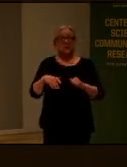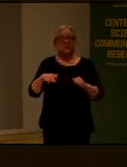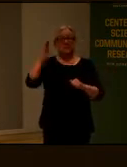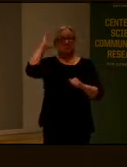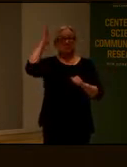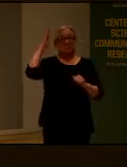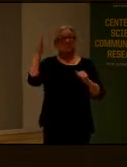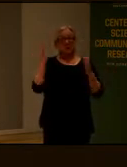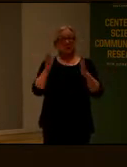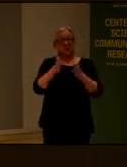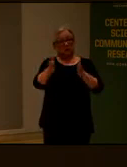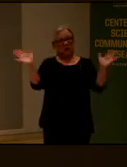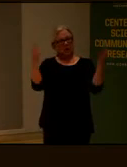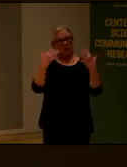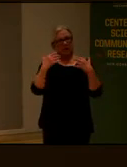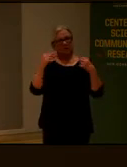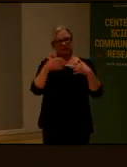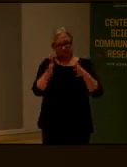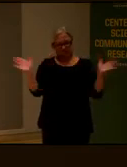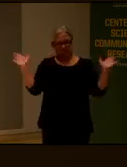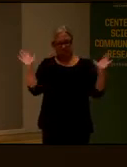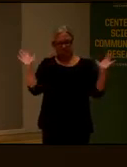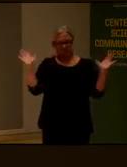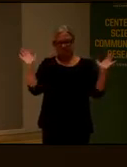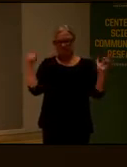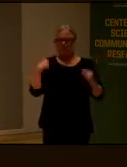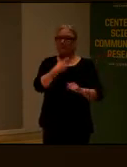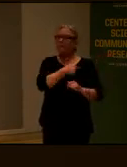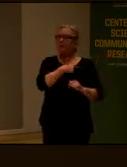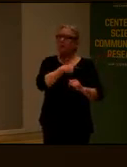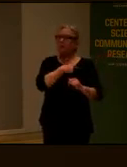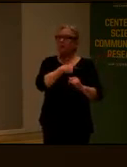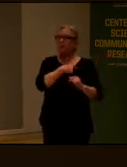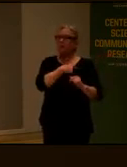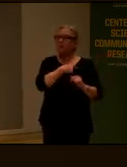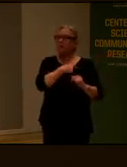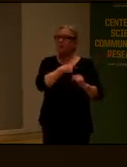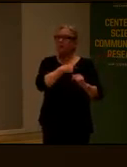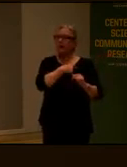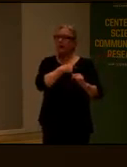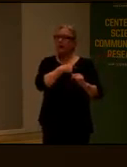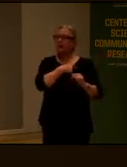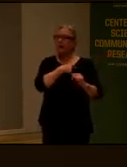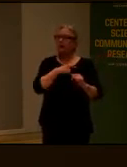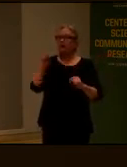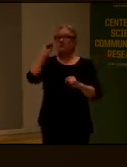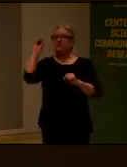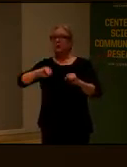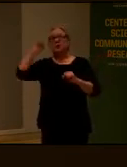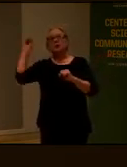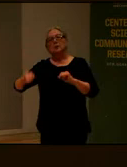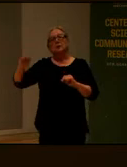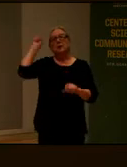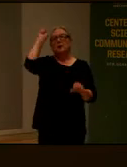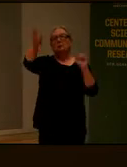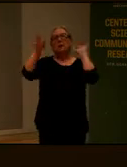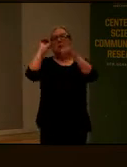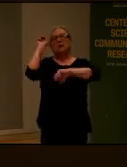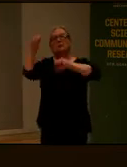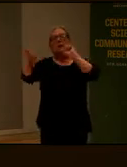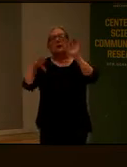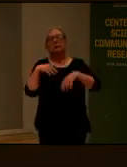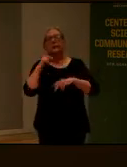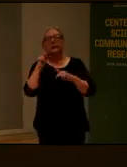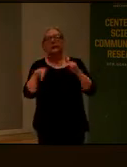if we do that, all those people go away, right? Anecdotes work because they represent bigger